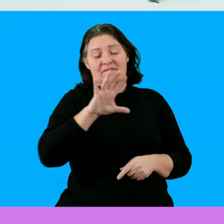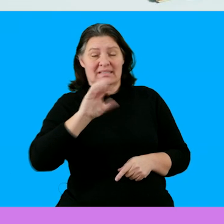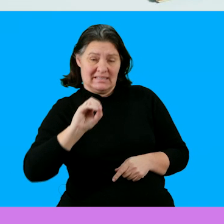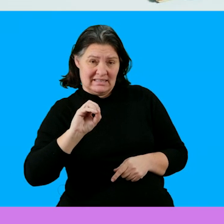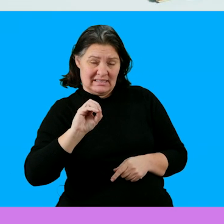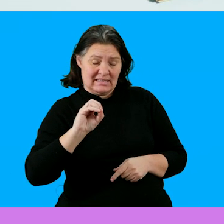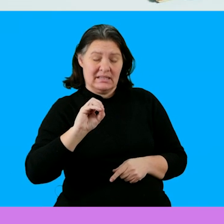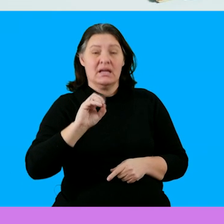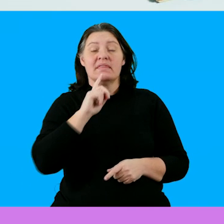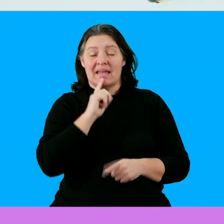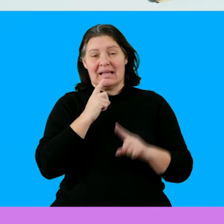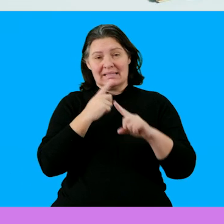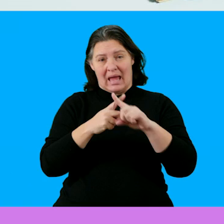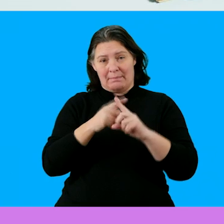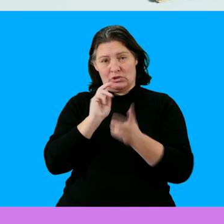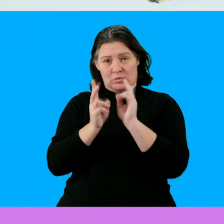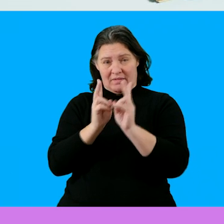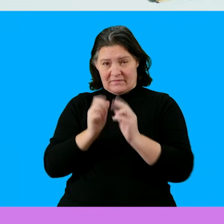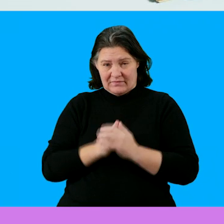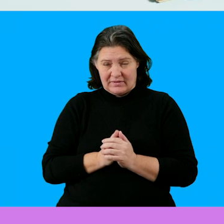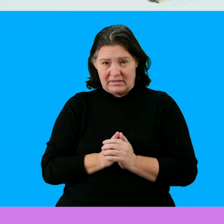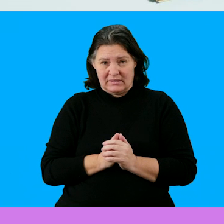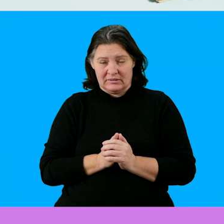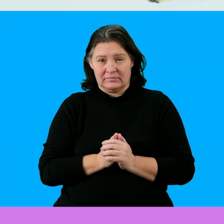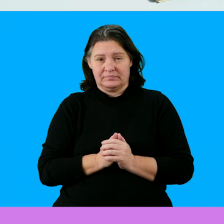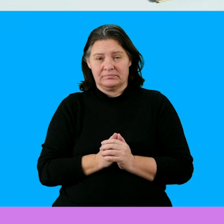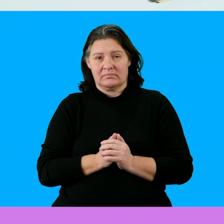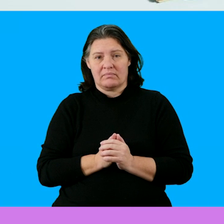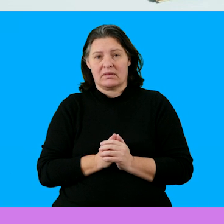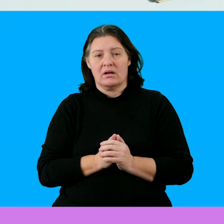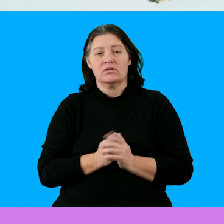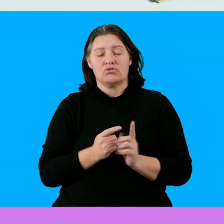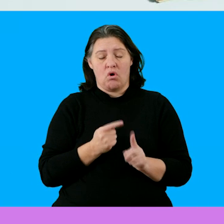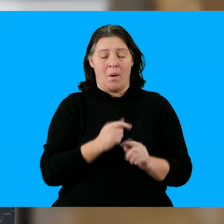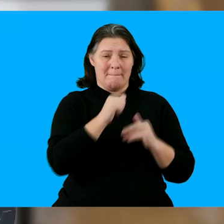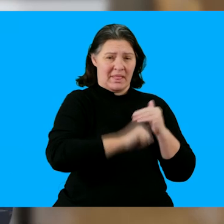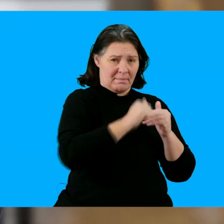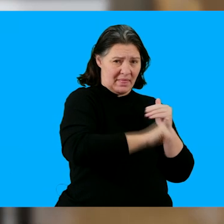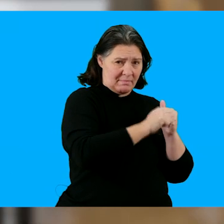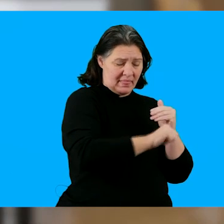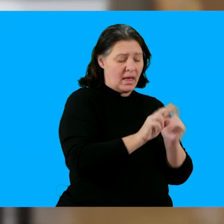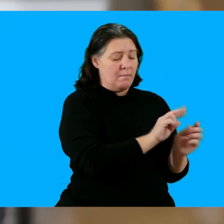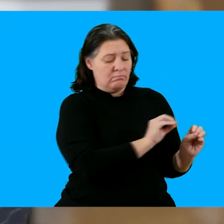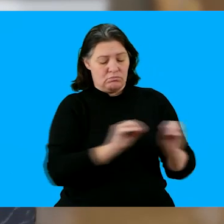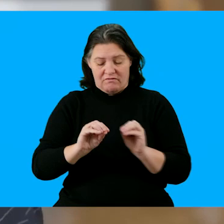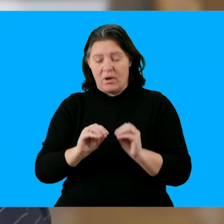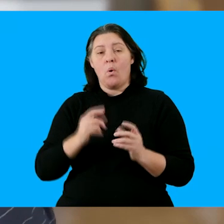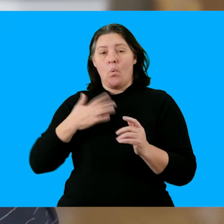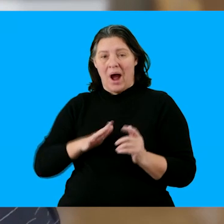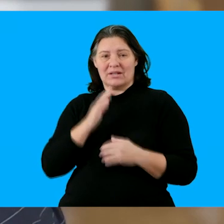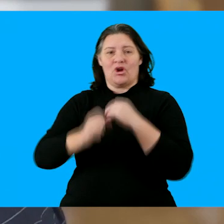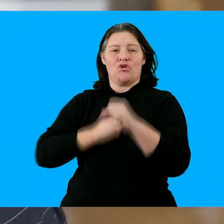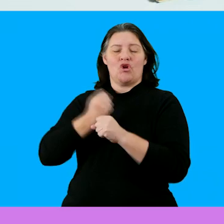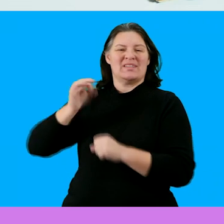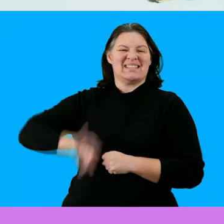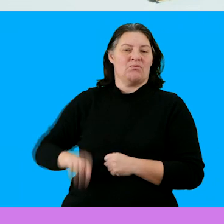27,350, and I will multiply that by 12 to move from monthly salary to your annual salary, right?